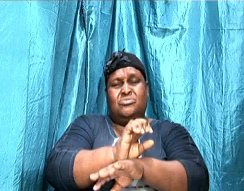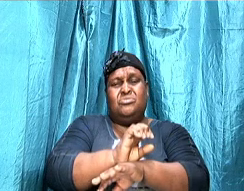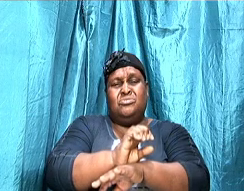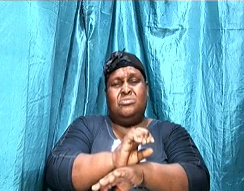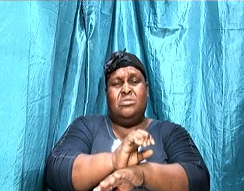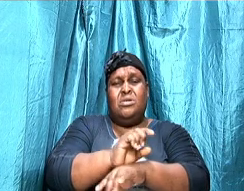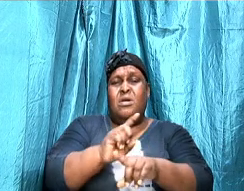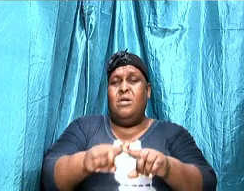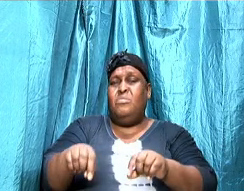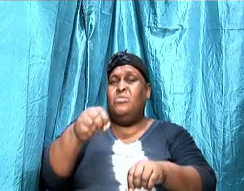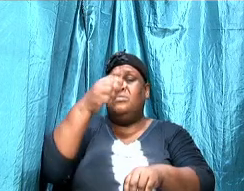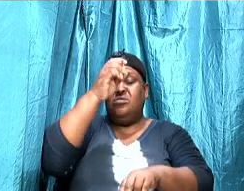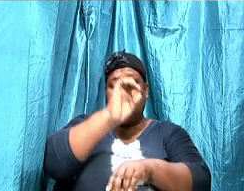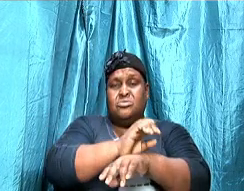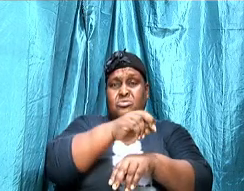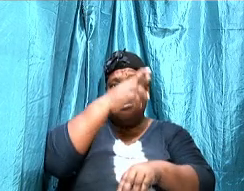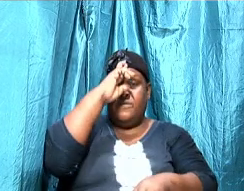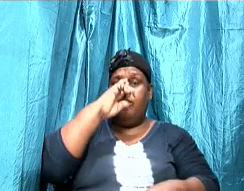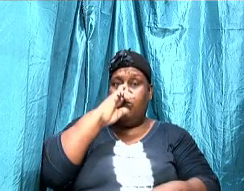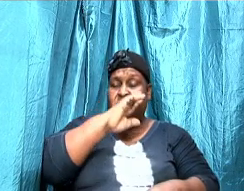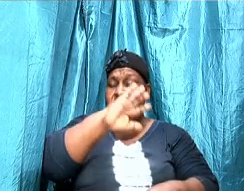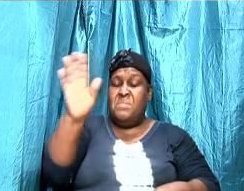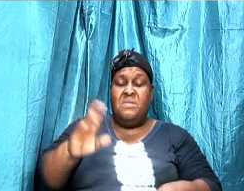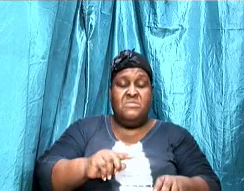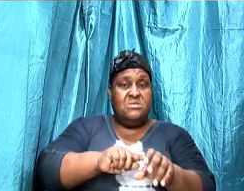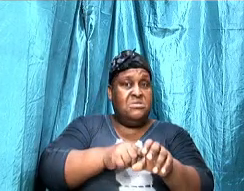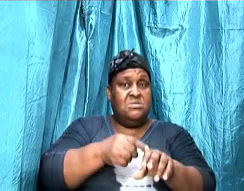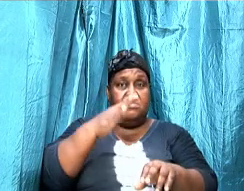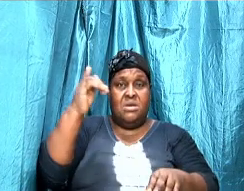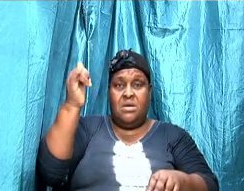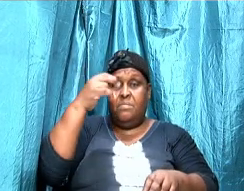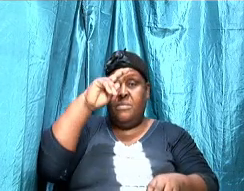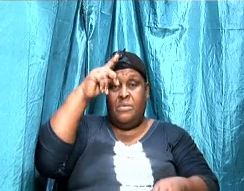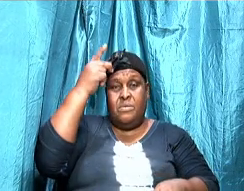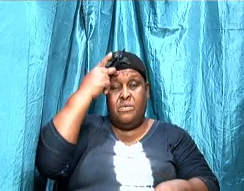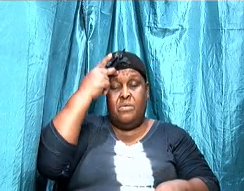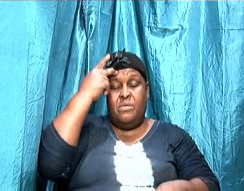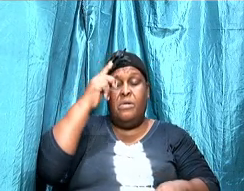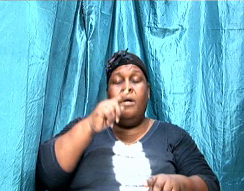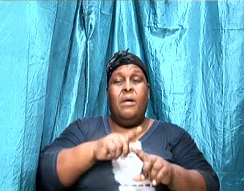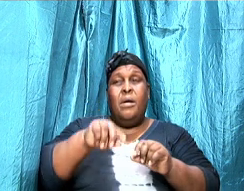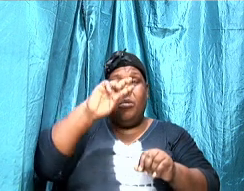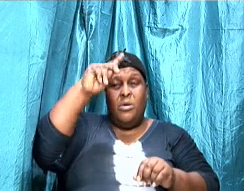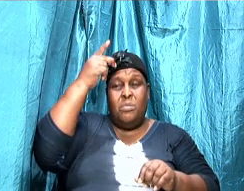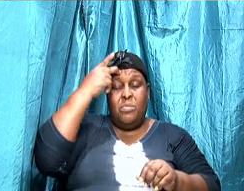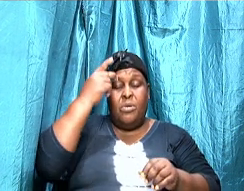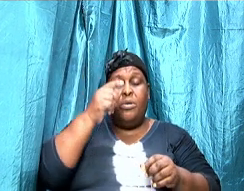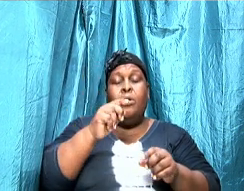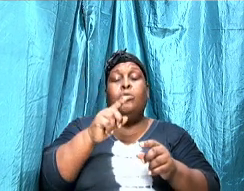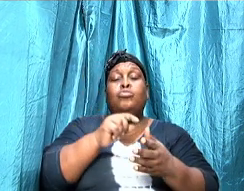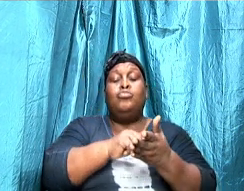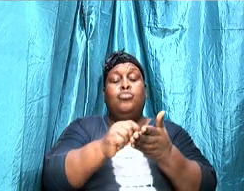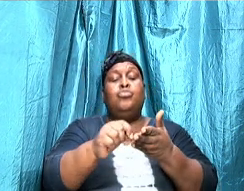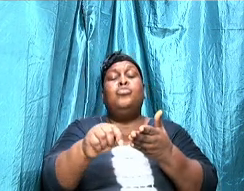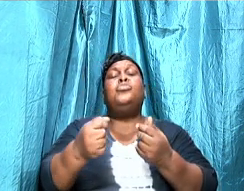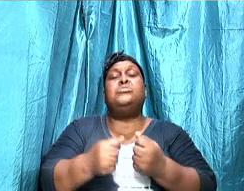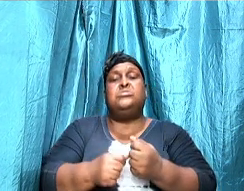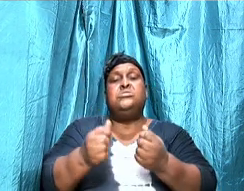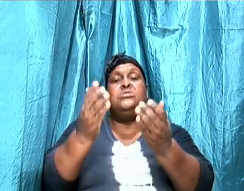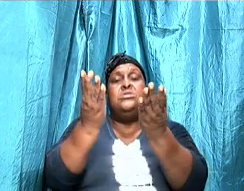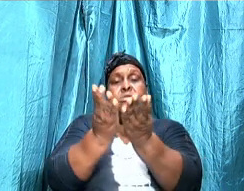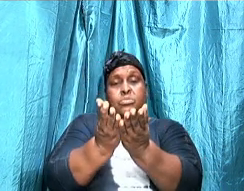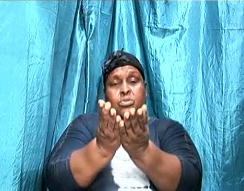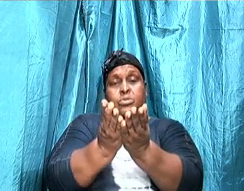Paul, but yet Paul wrote the epistle of Romans to him. So let us look at some of